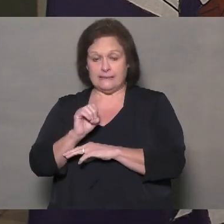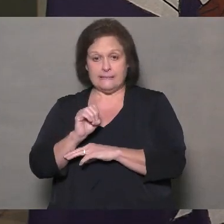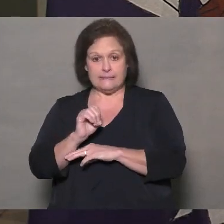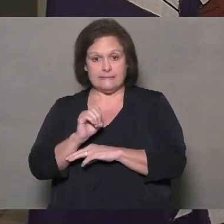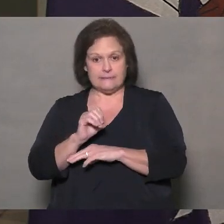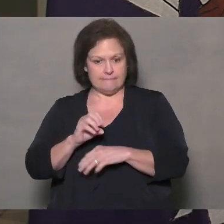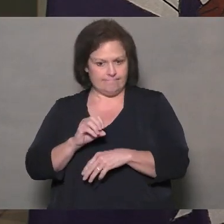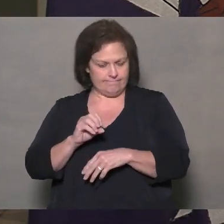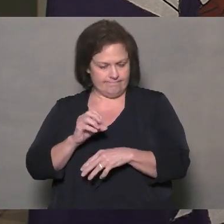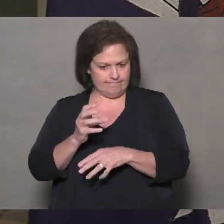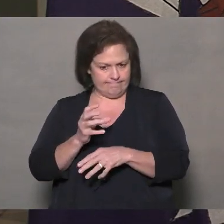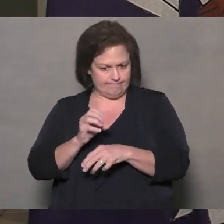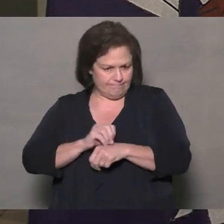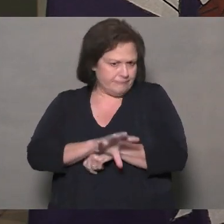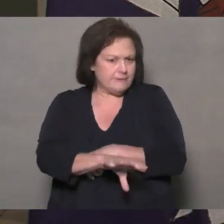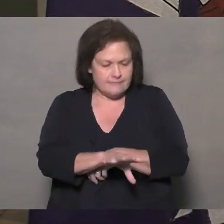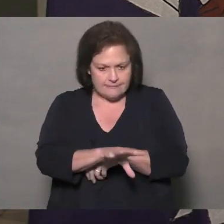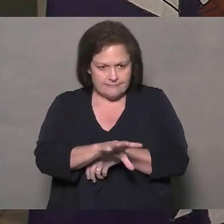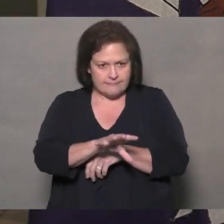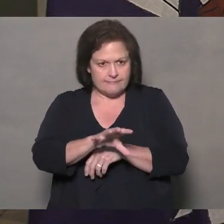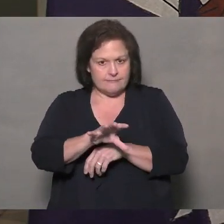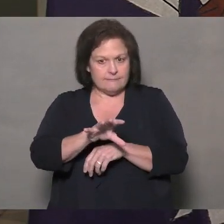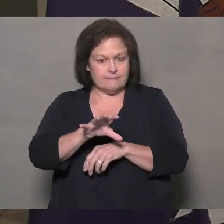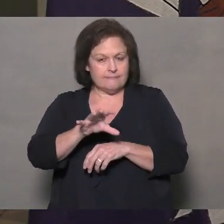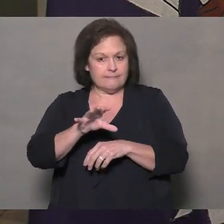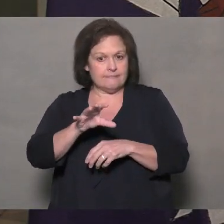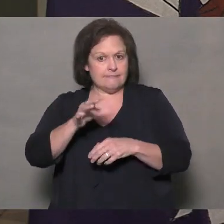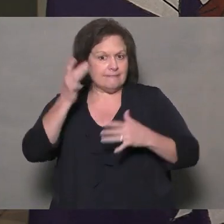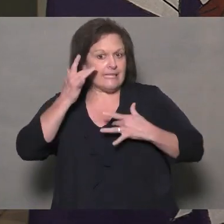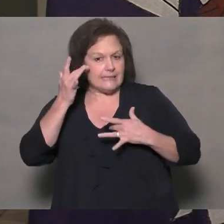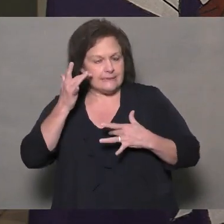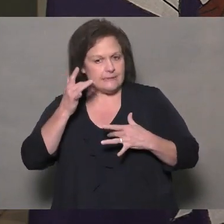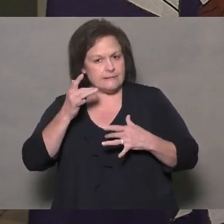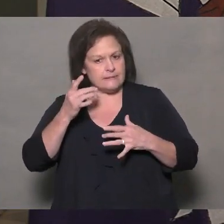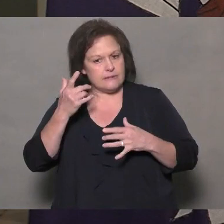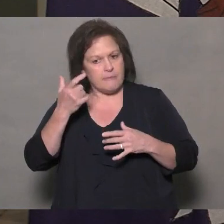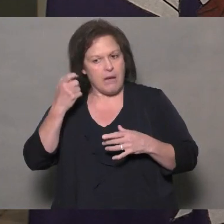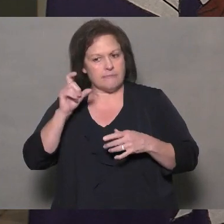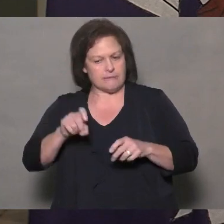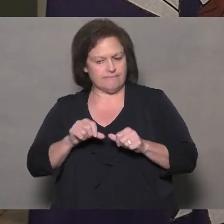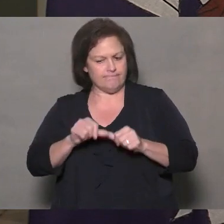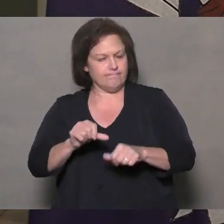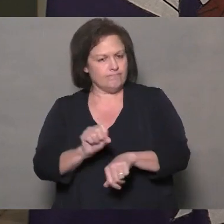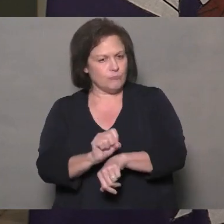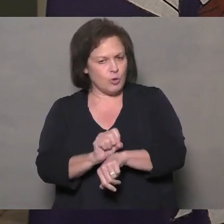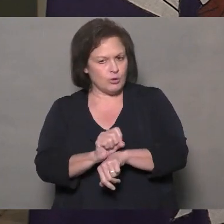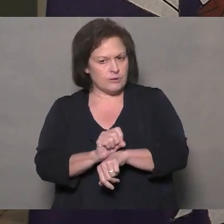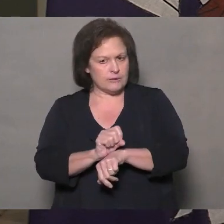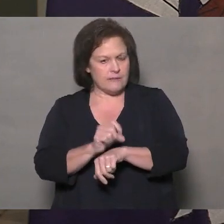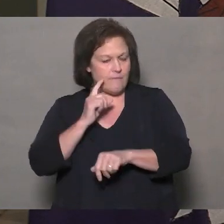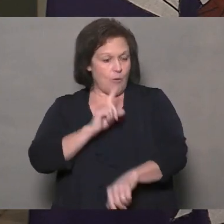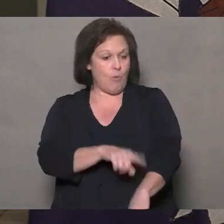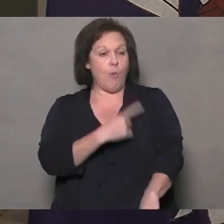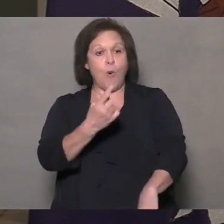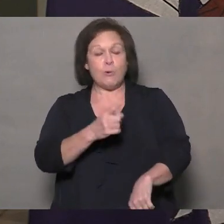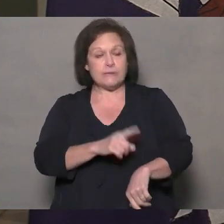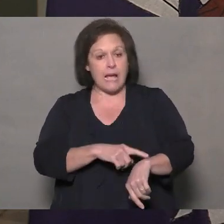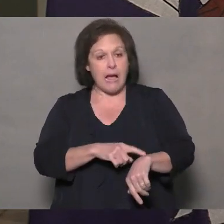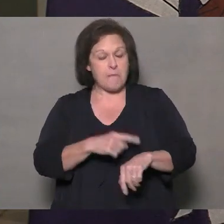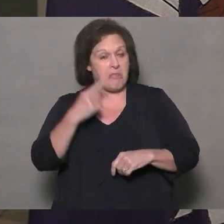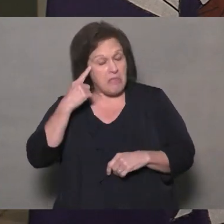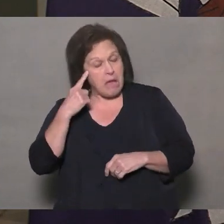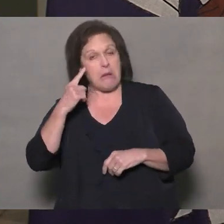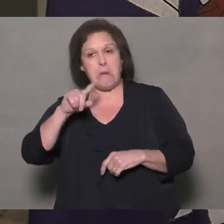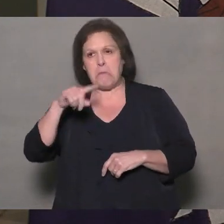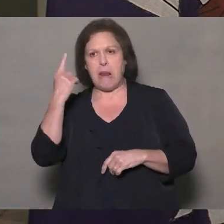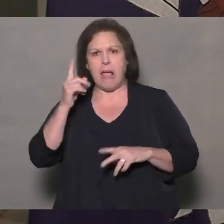of infection just to make a living. For a long time, a myth persisted that Black people